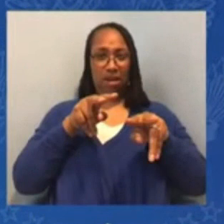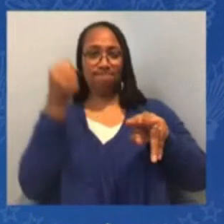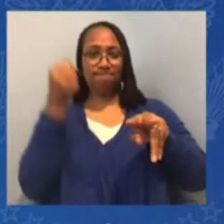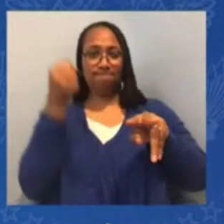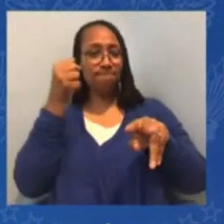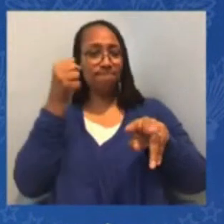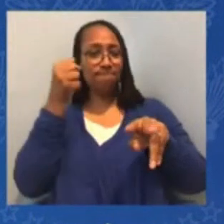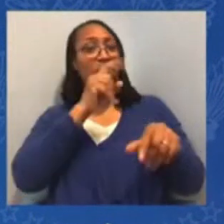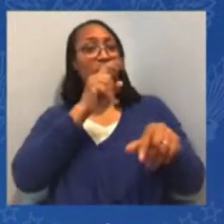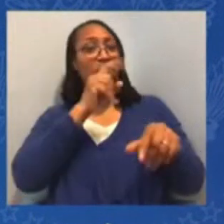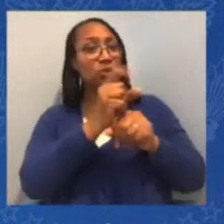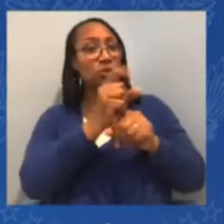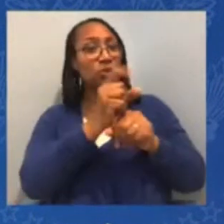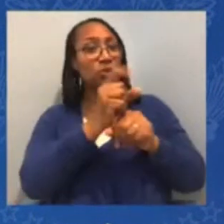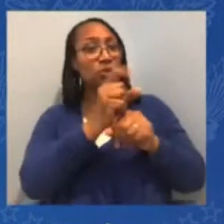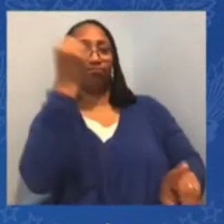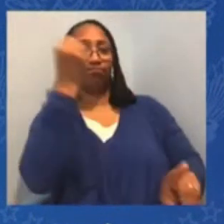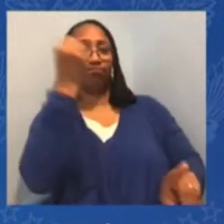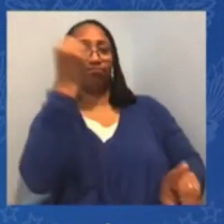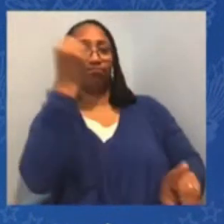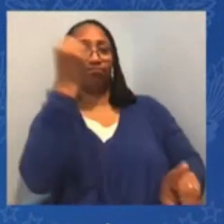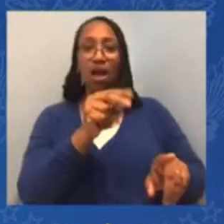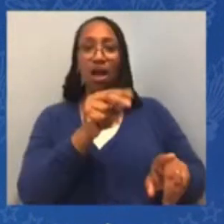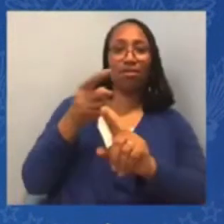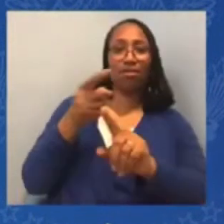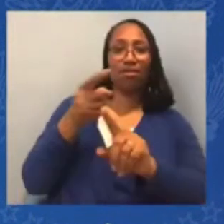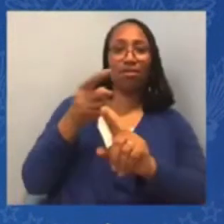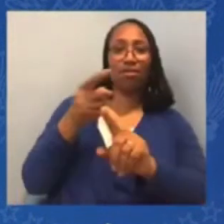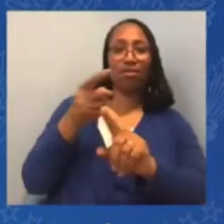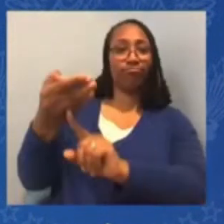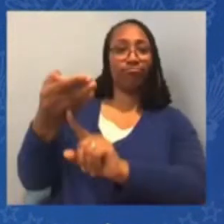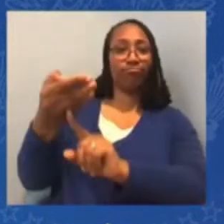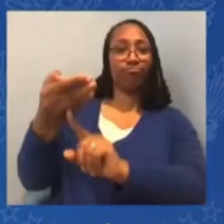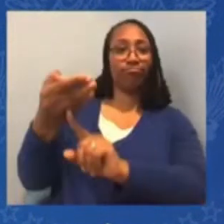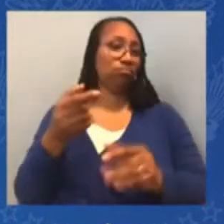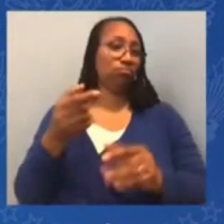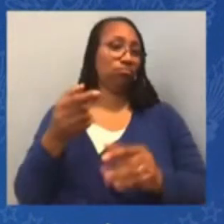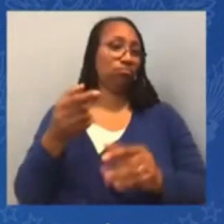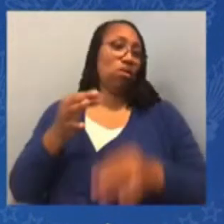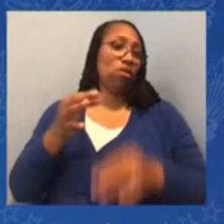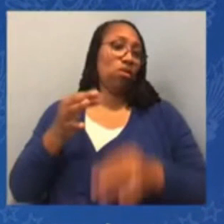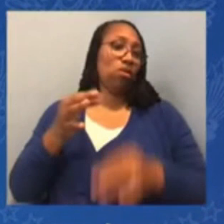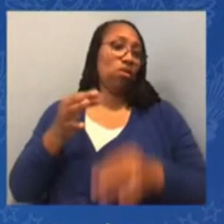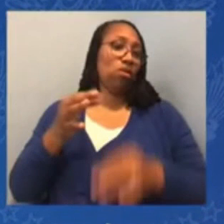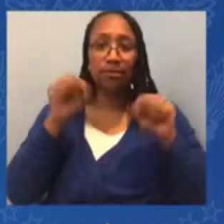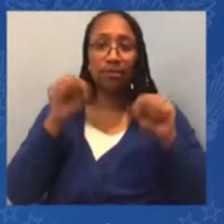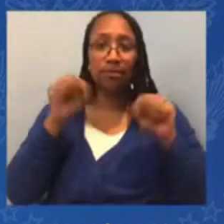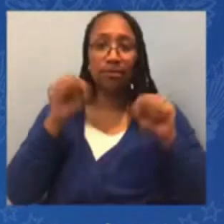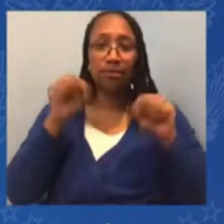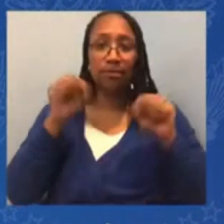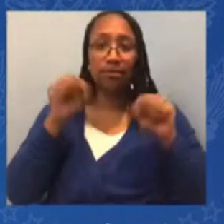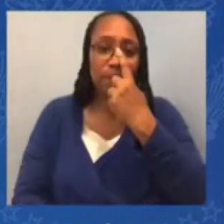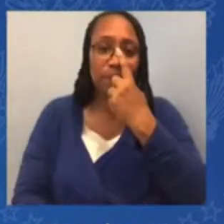More people die from gun violence as a consequence of suicide